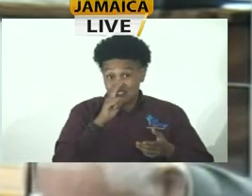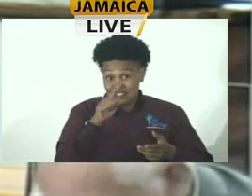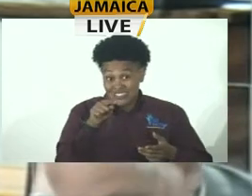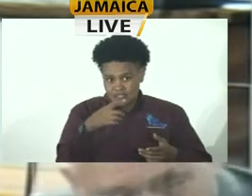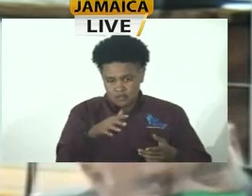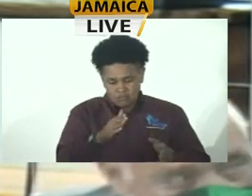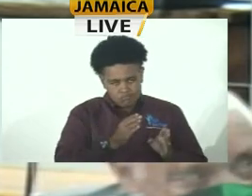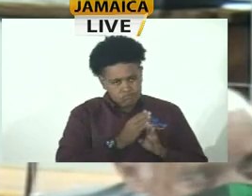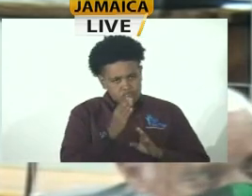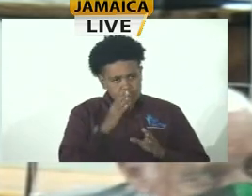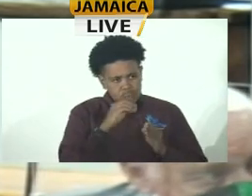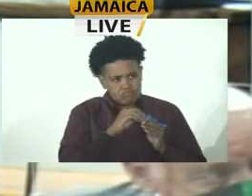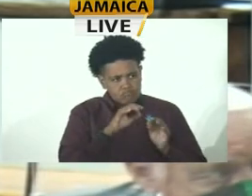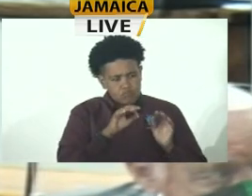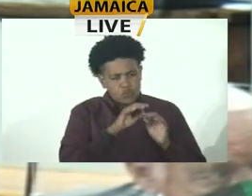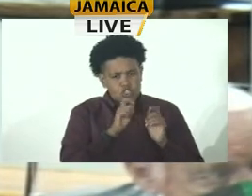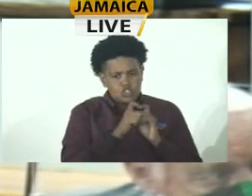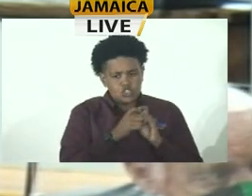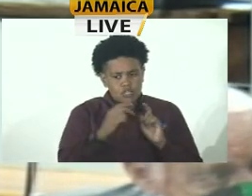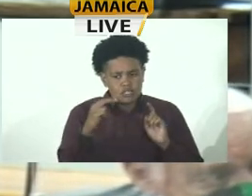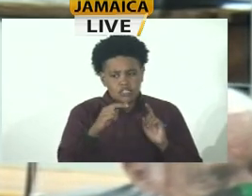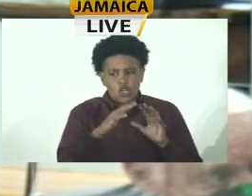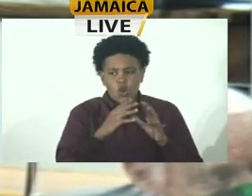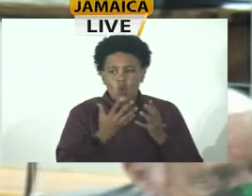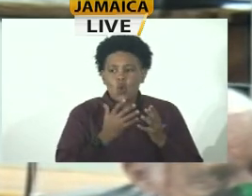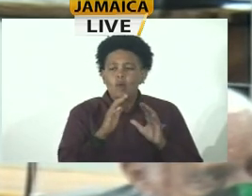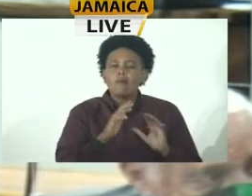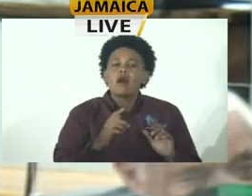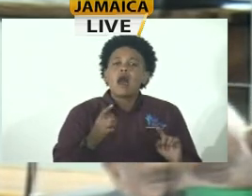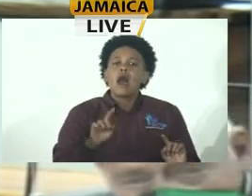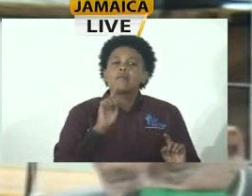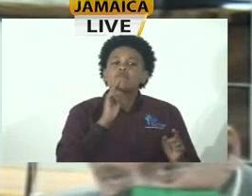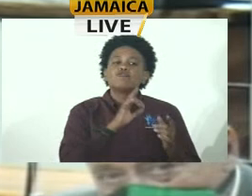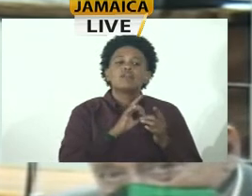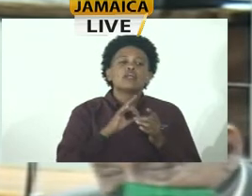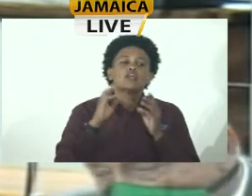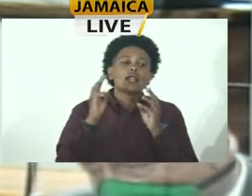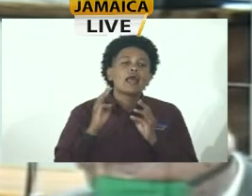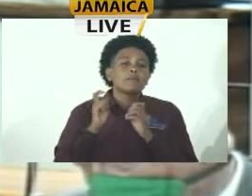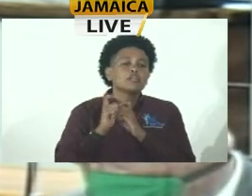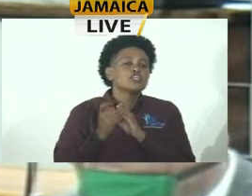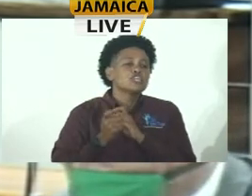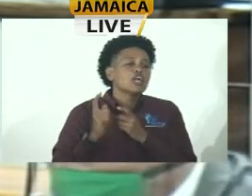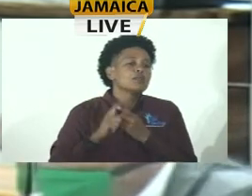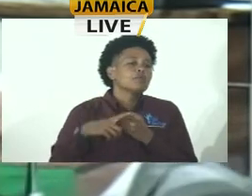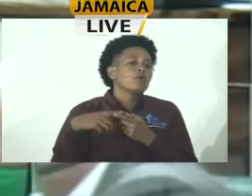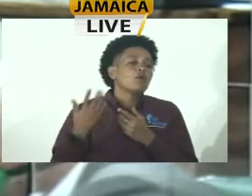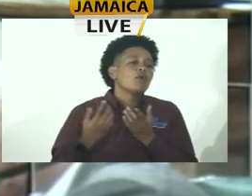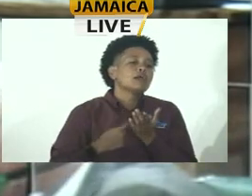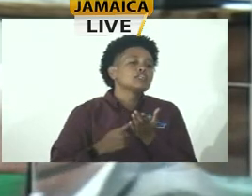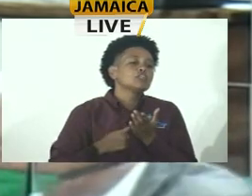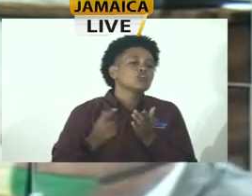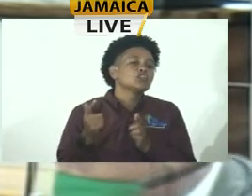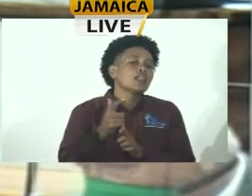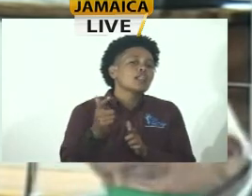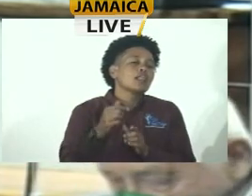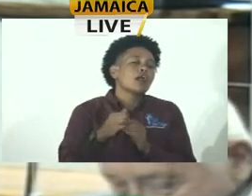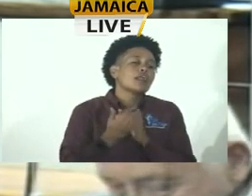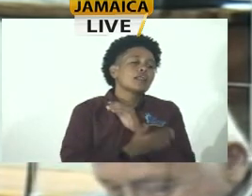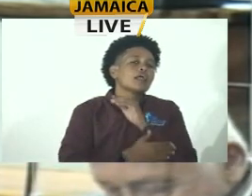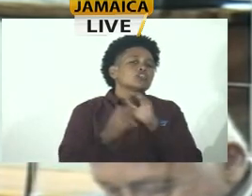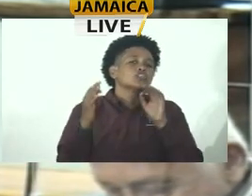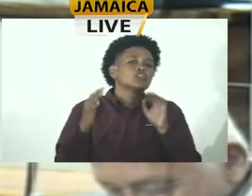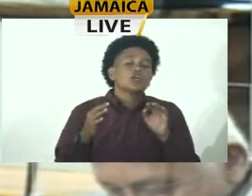platform across the globe as it relates to climate change and the discussion on the nationally determined